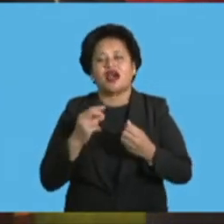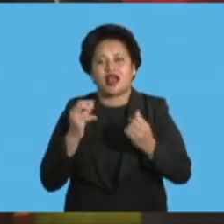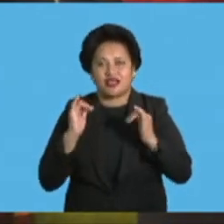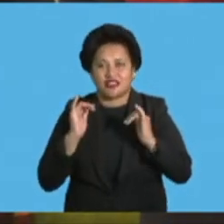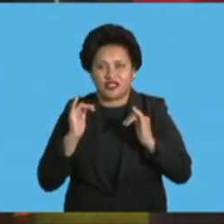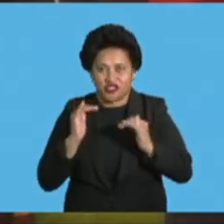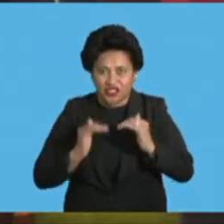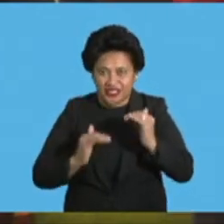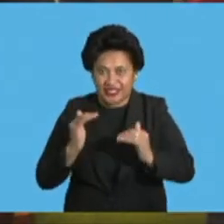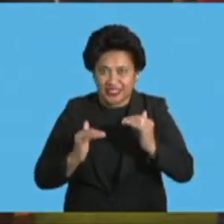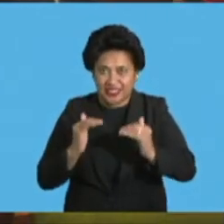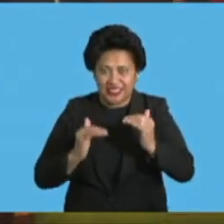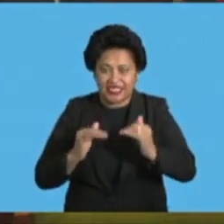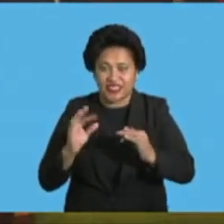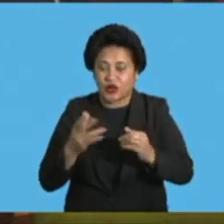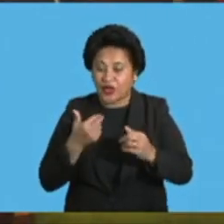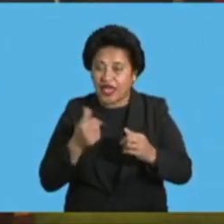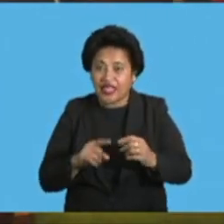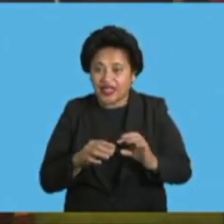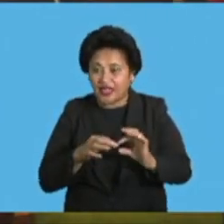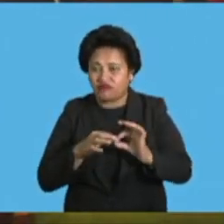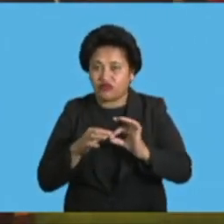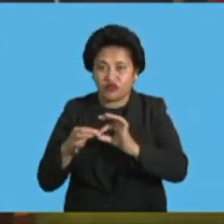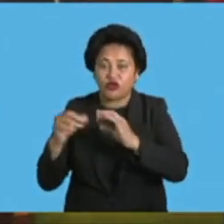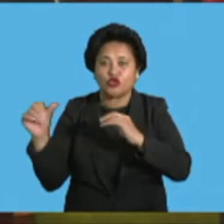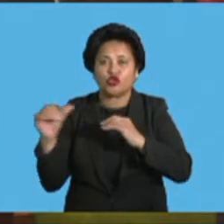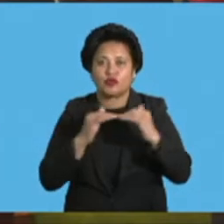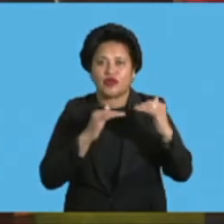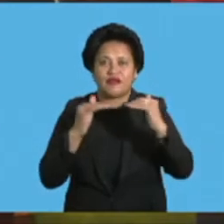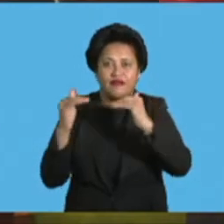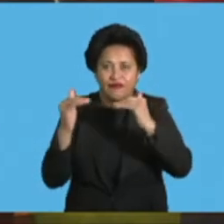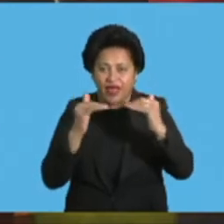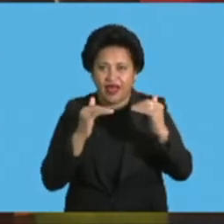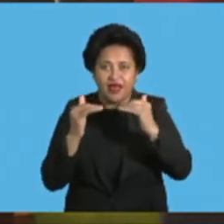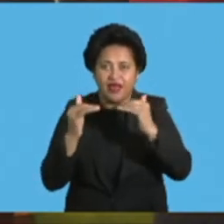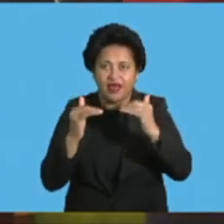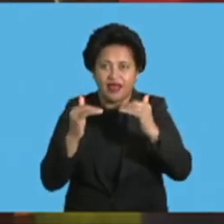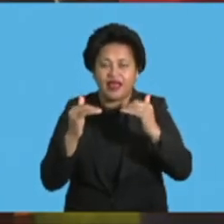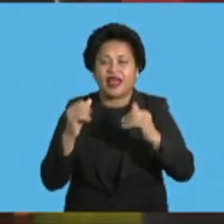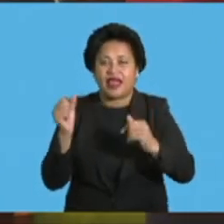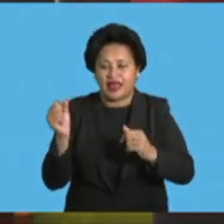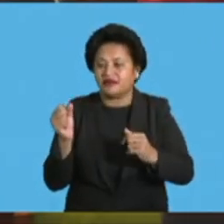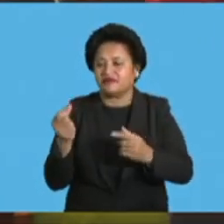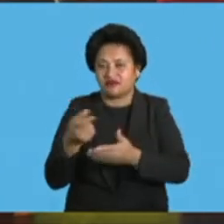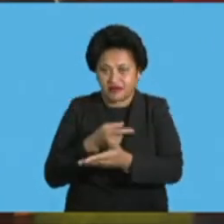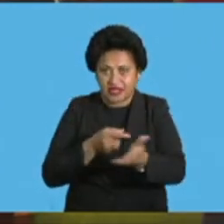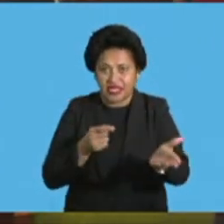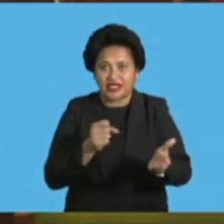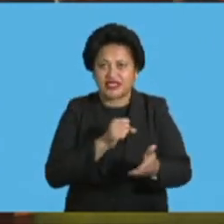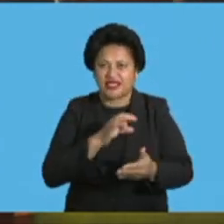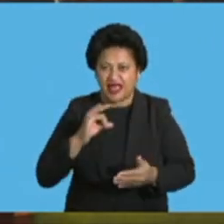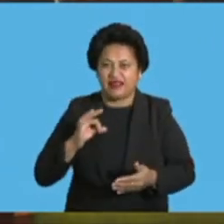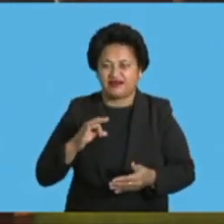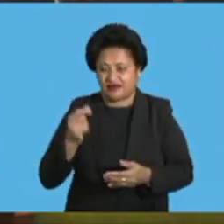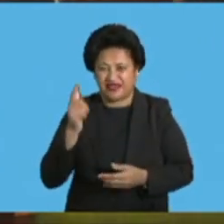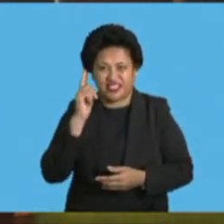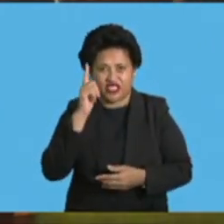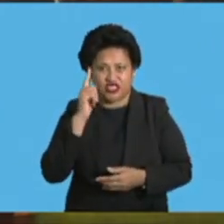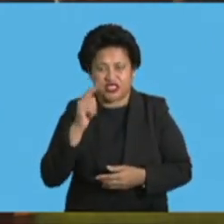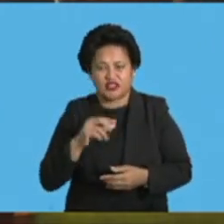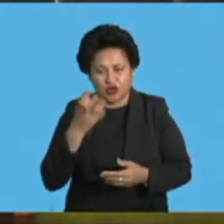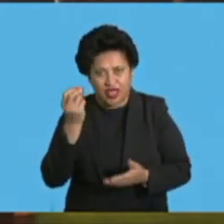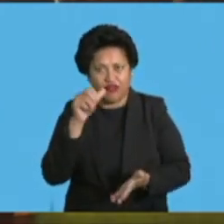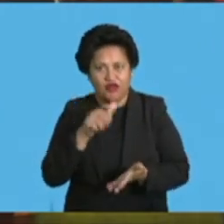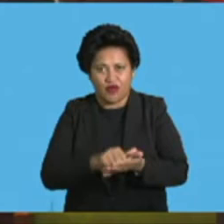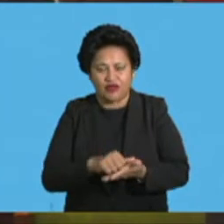procedures and any related decisions are fair and reasonable, and the employee has a right to be heard. The employee is informed of the details